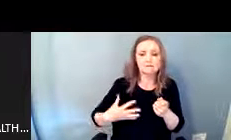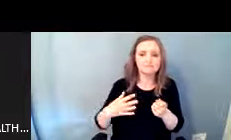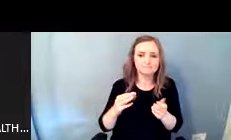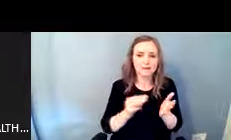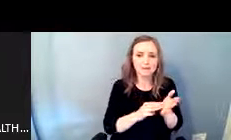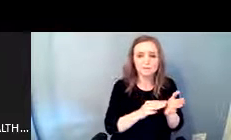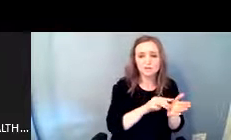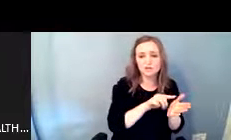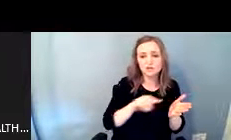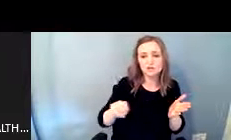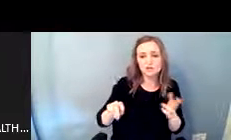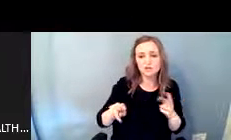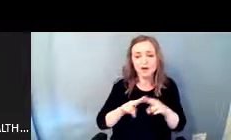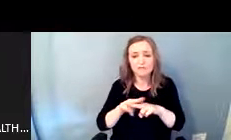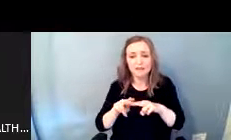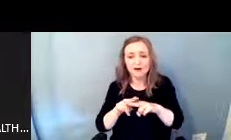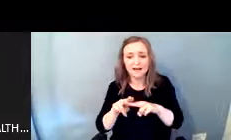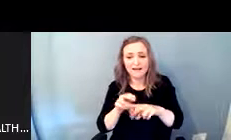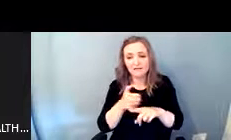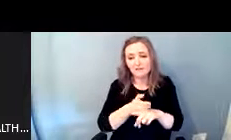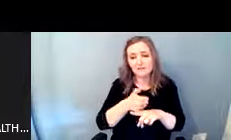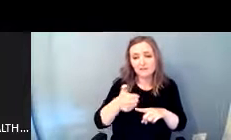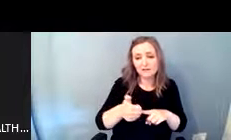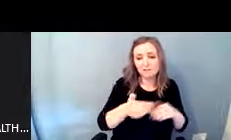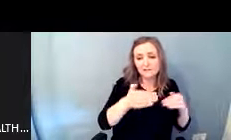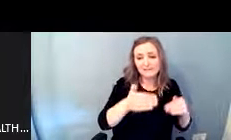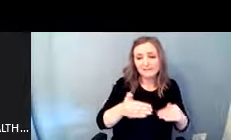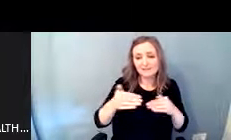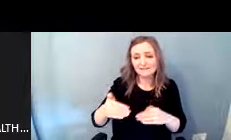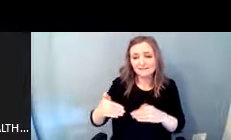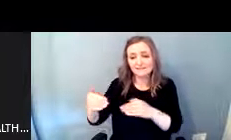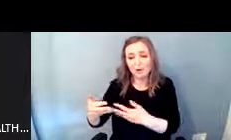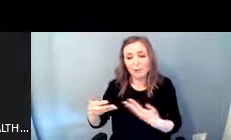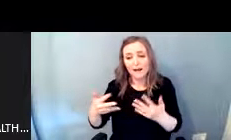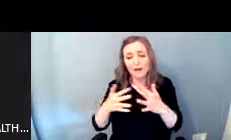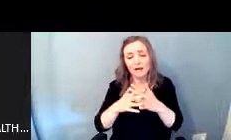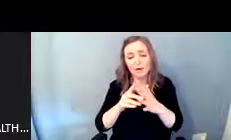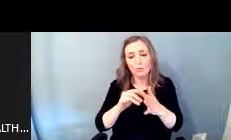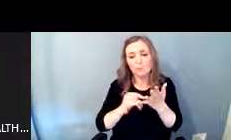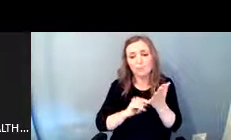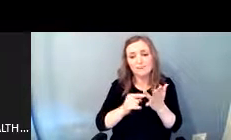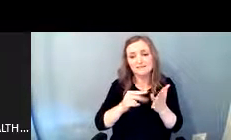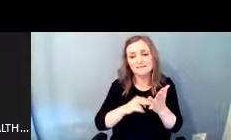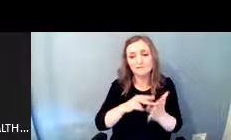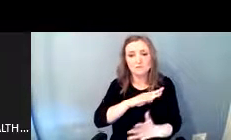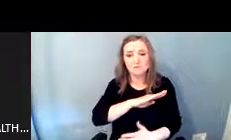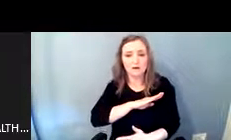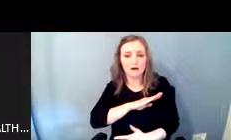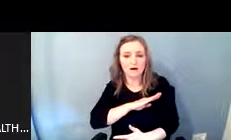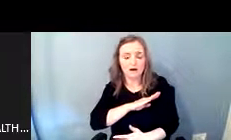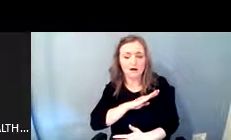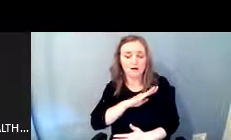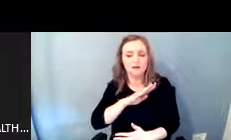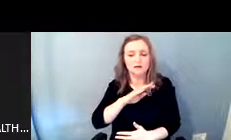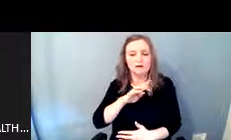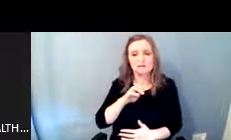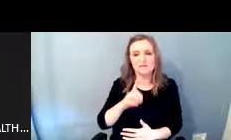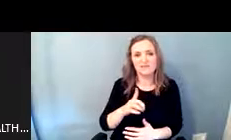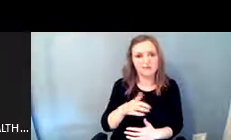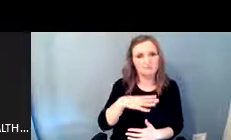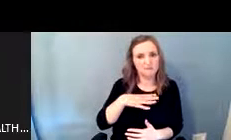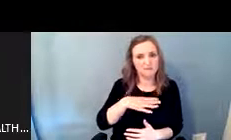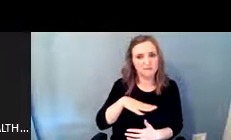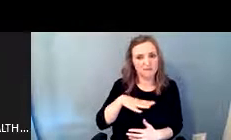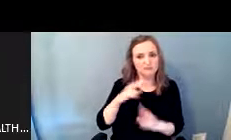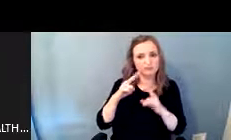for 6 weeks that you're going to Weston Park to receive radiotherapy doses. But after some research and